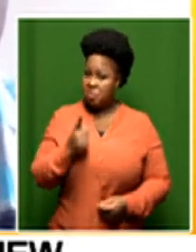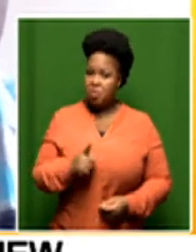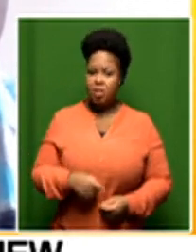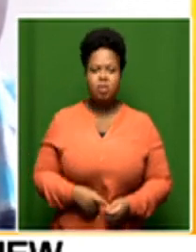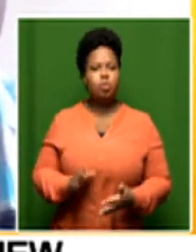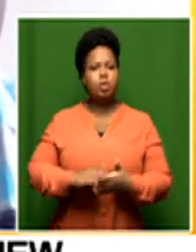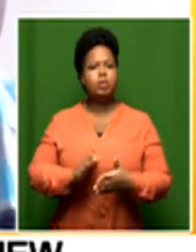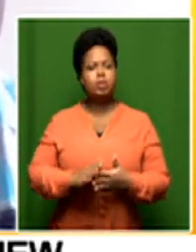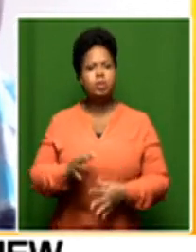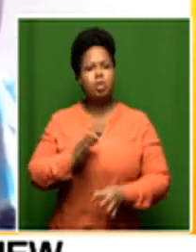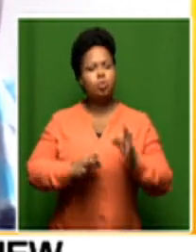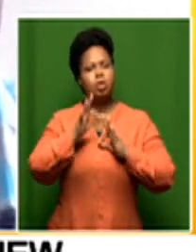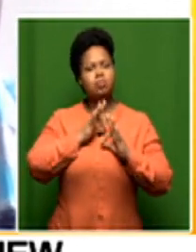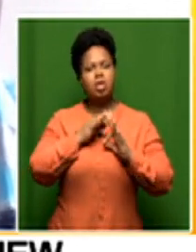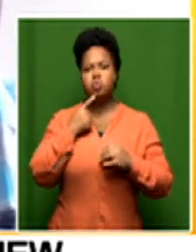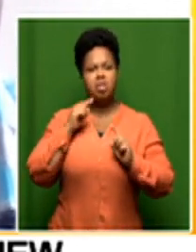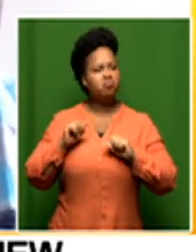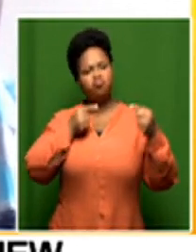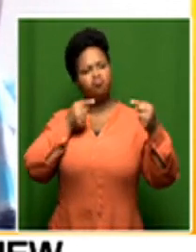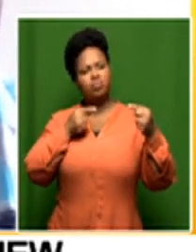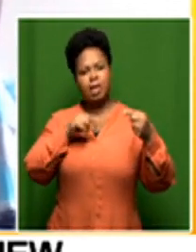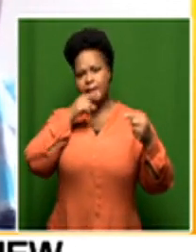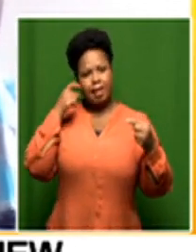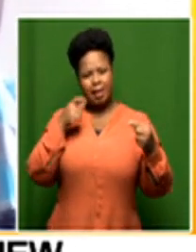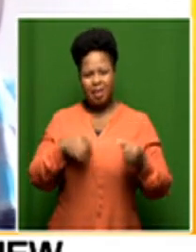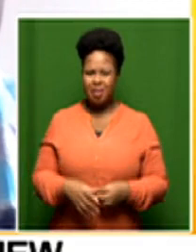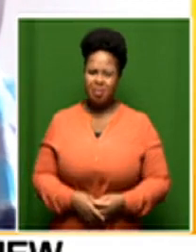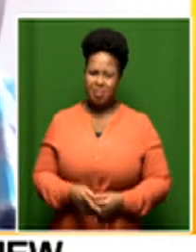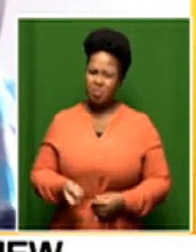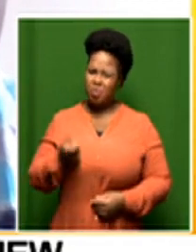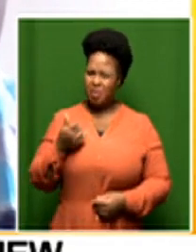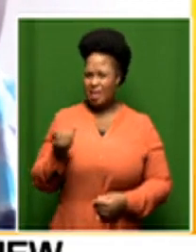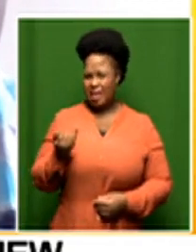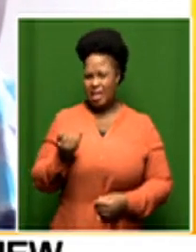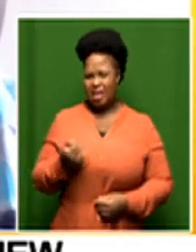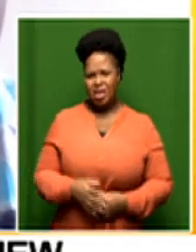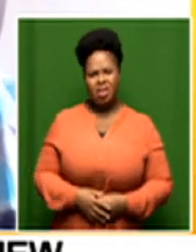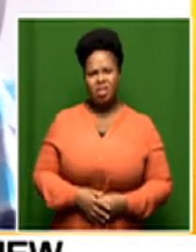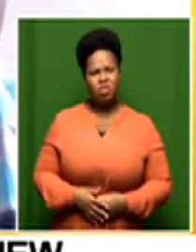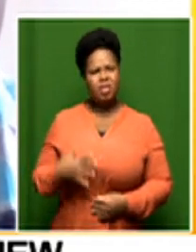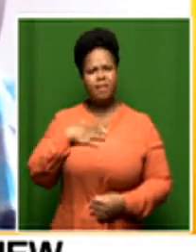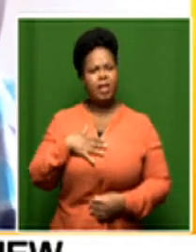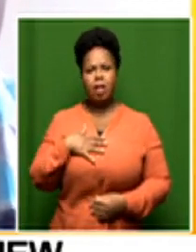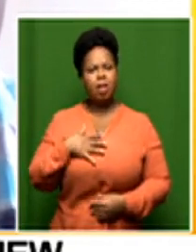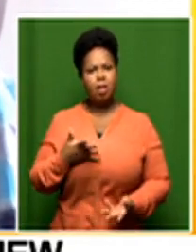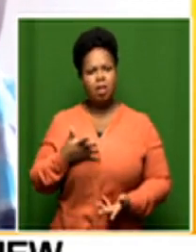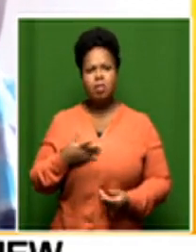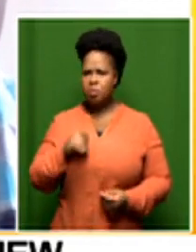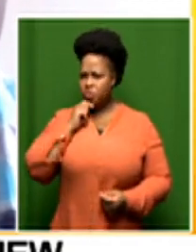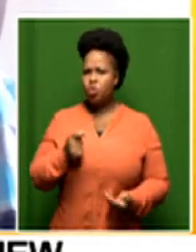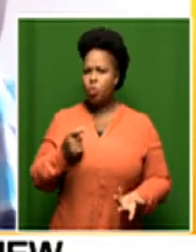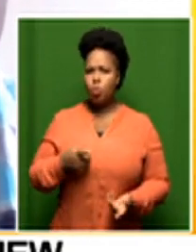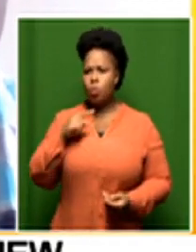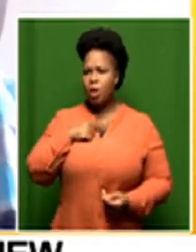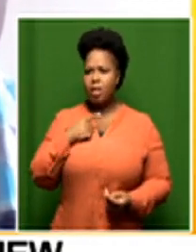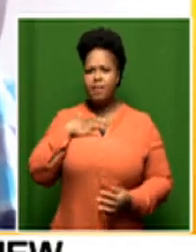the reasons that you've given to opposing the name is almost basically making their feelings valid, is that they don't